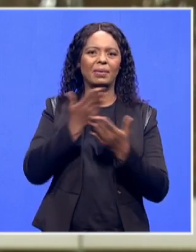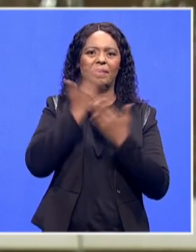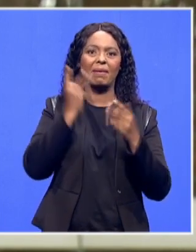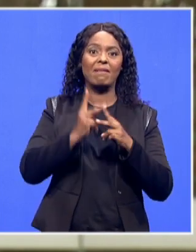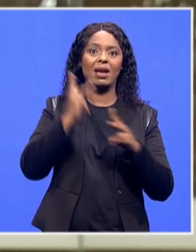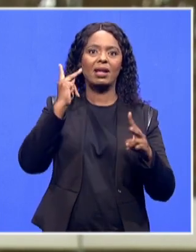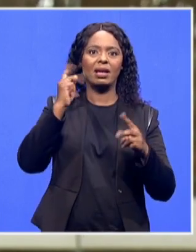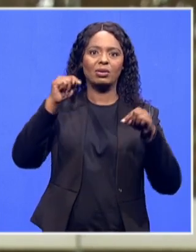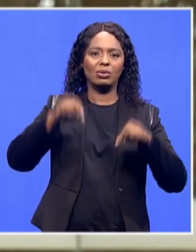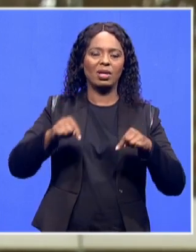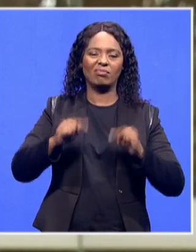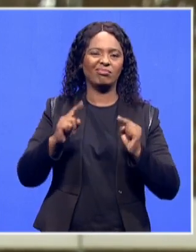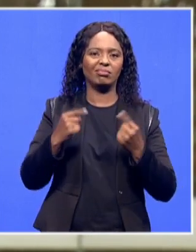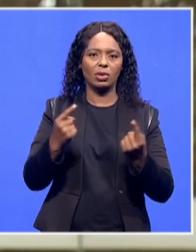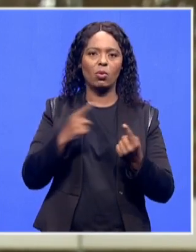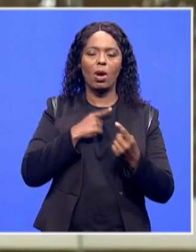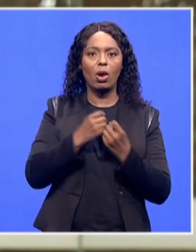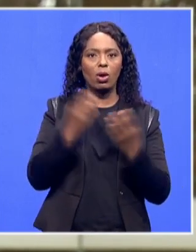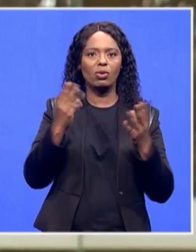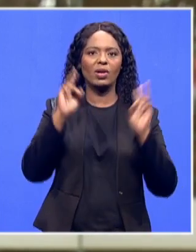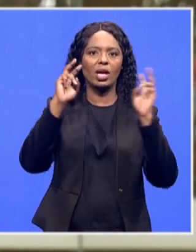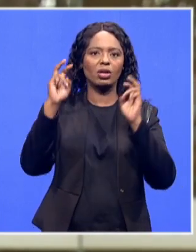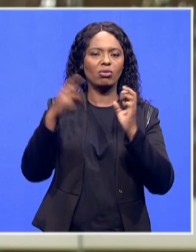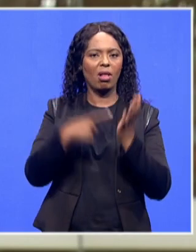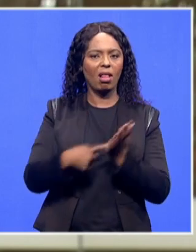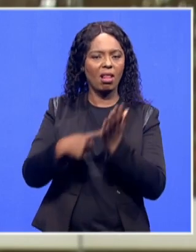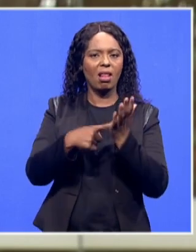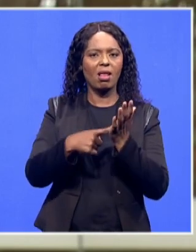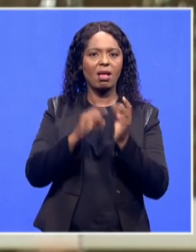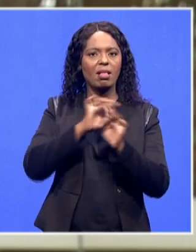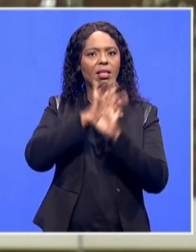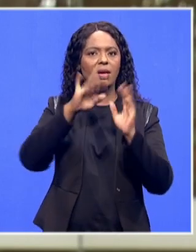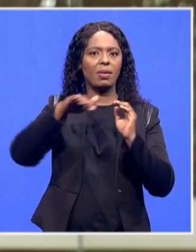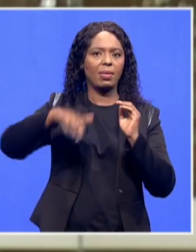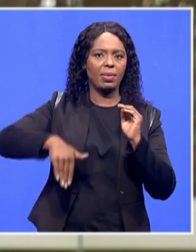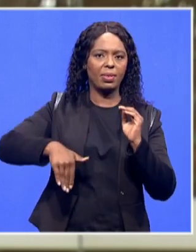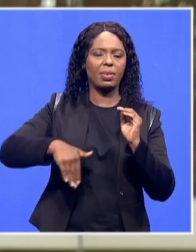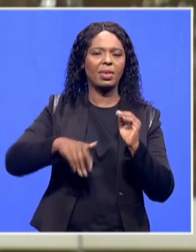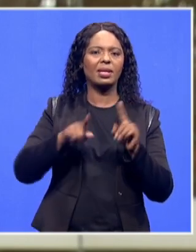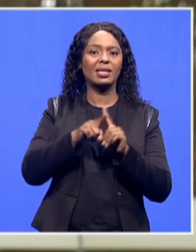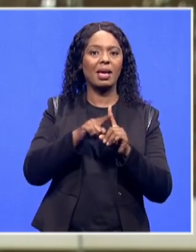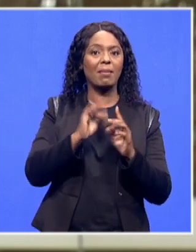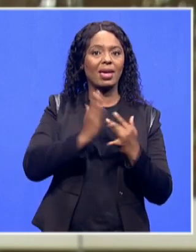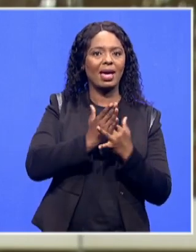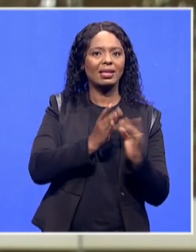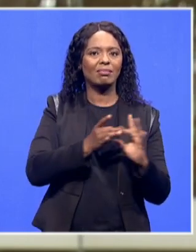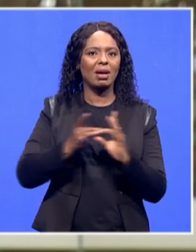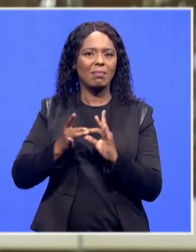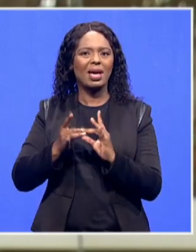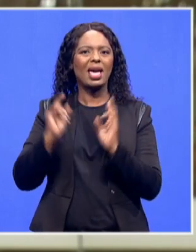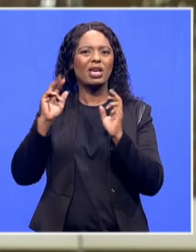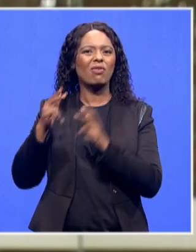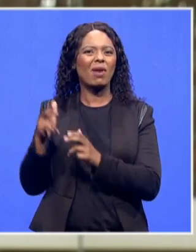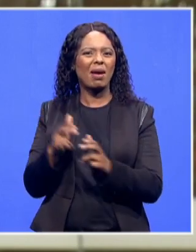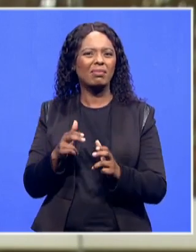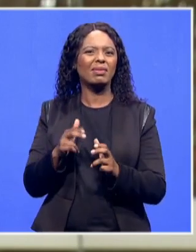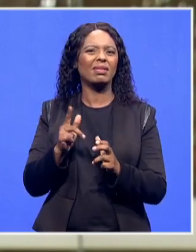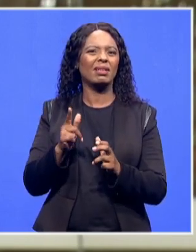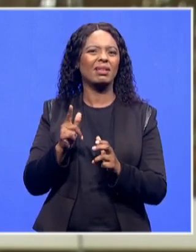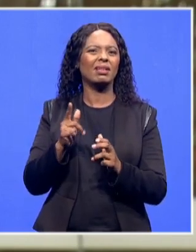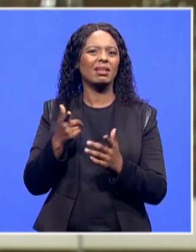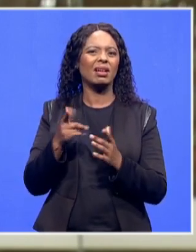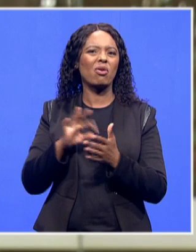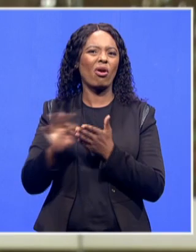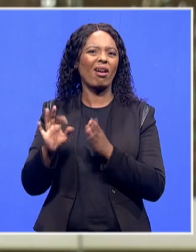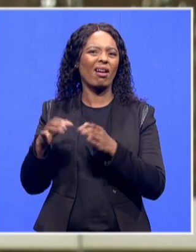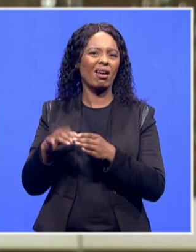matter today because there are a lot of issues. This case is connected to the arms deal and other issues. So it has to be dealt with.